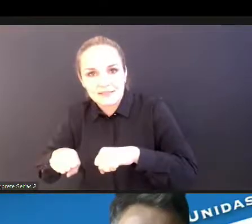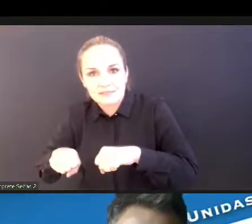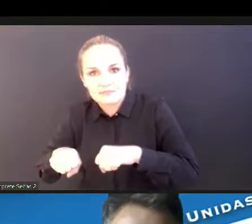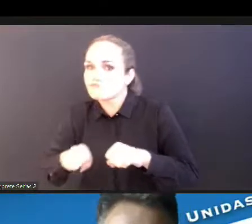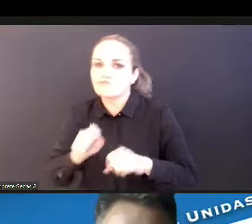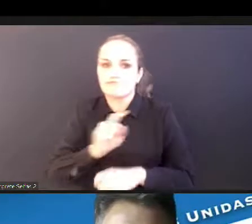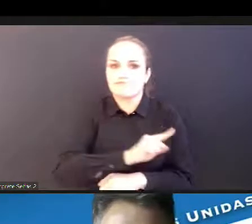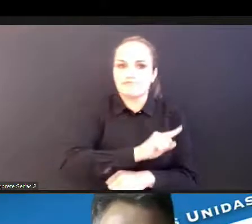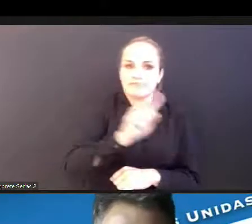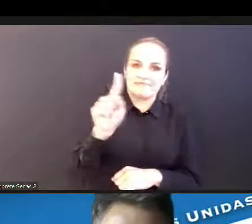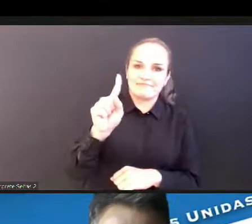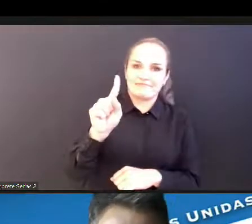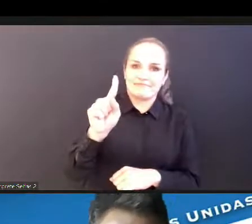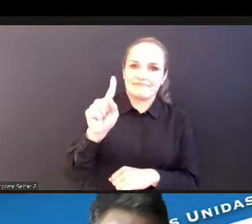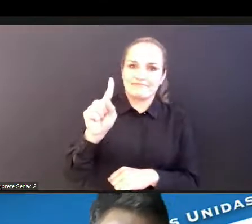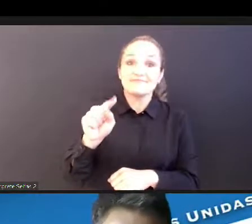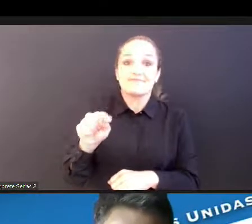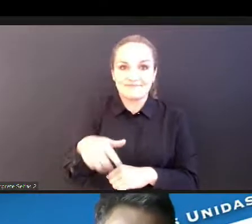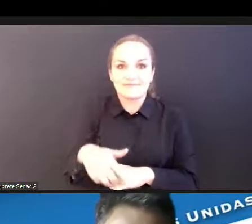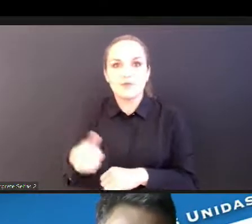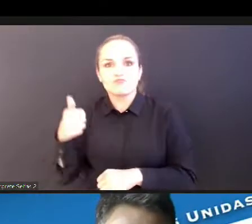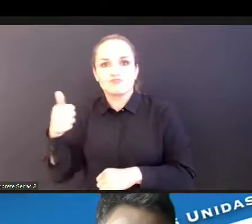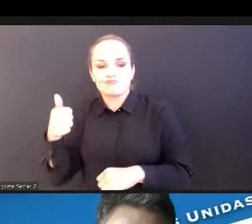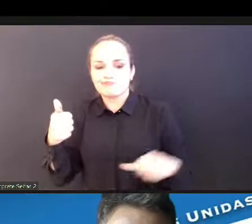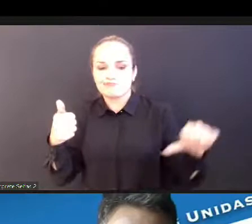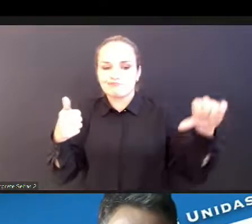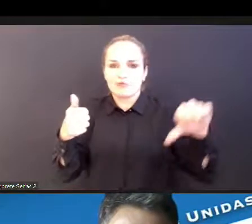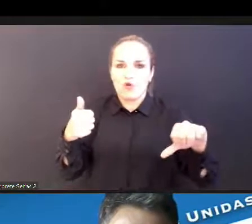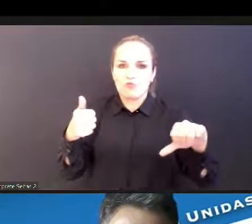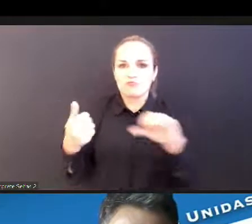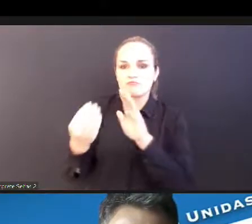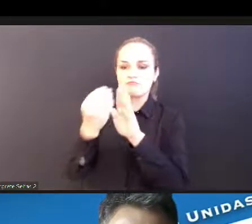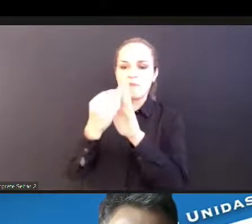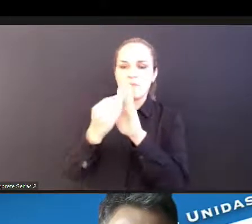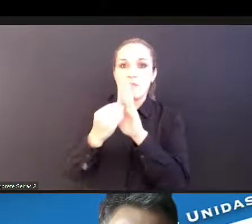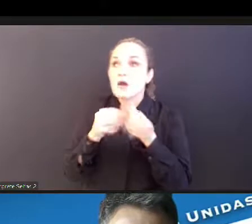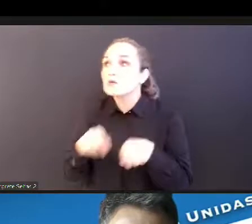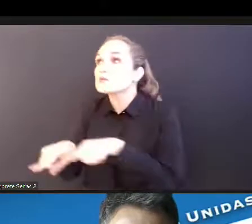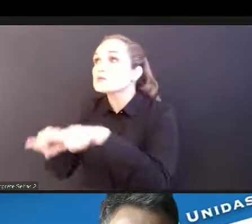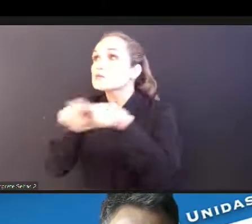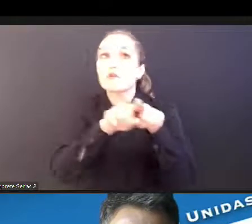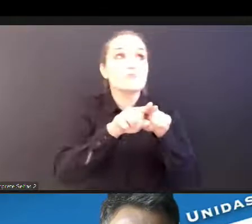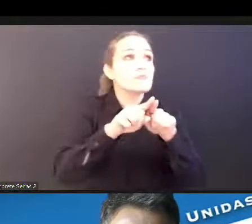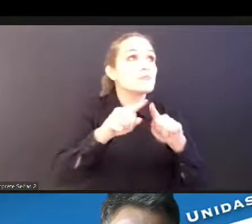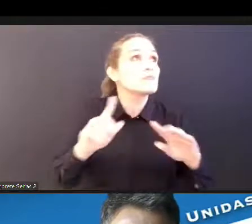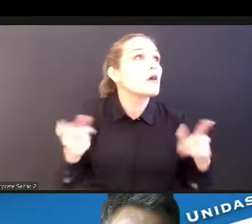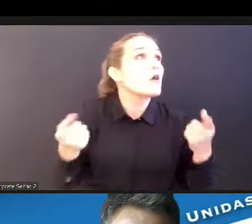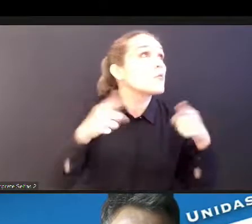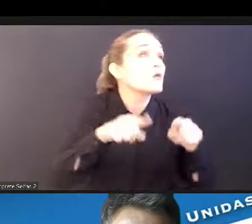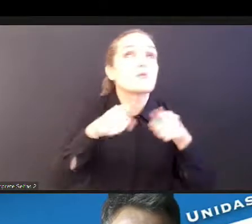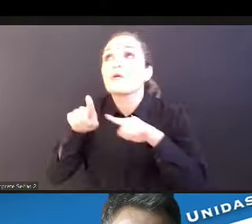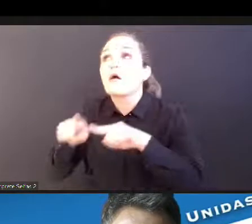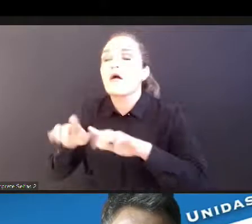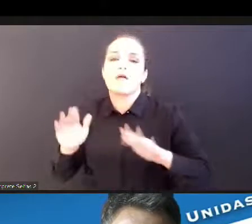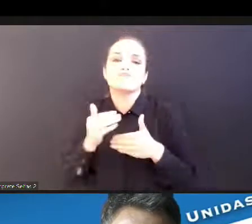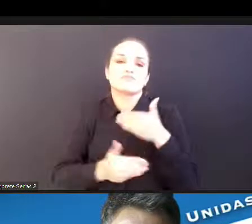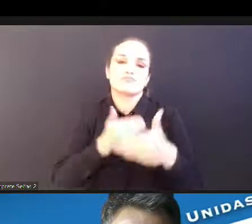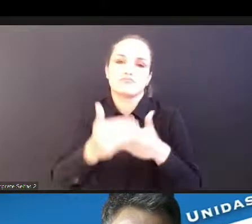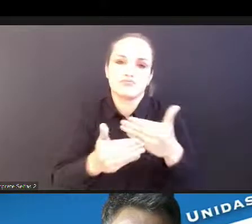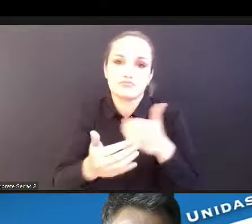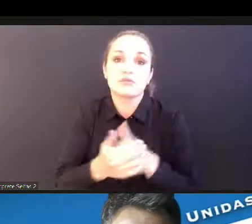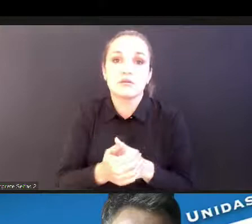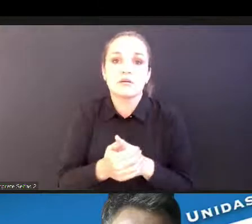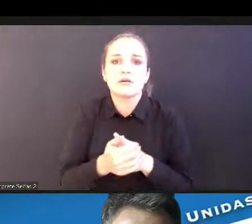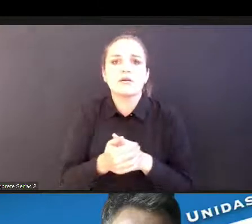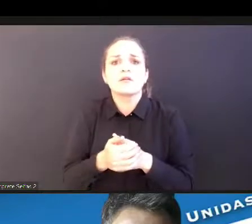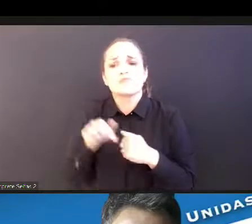of, benefits, I think we have to change the way we look at benefits. If the startup is selling its